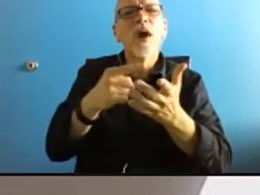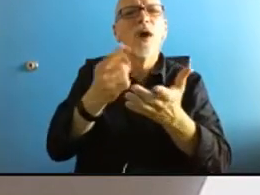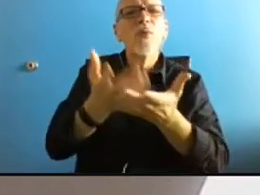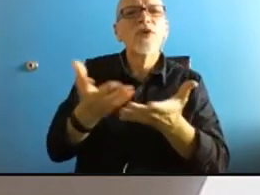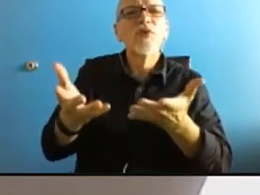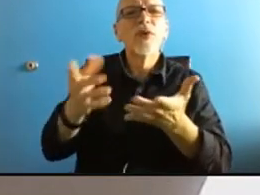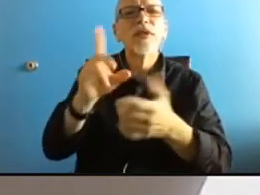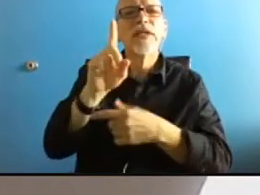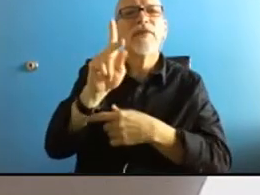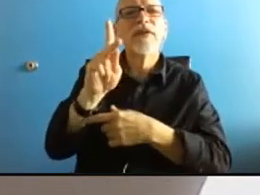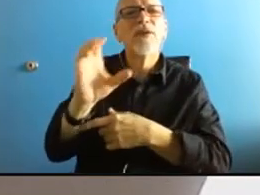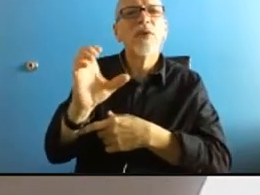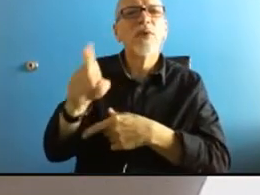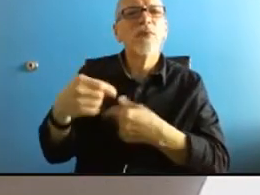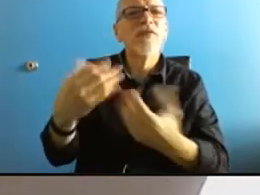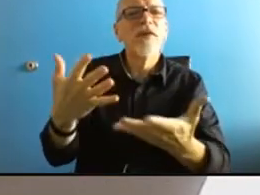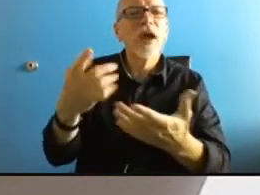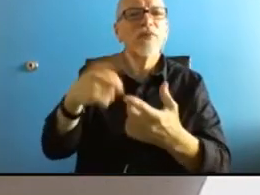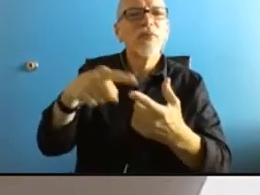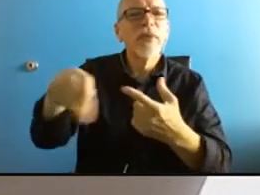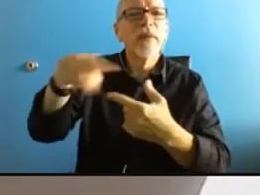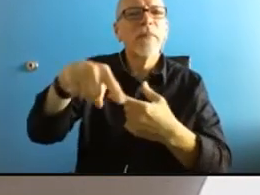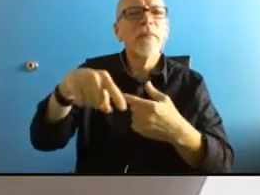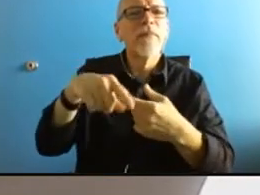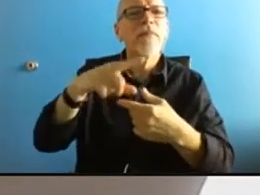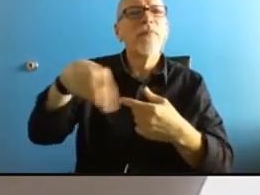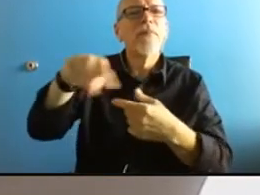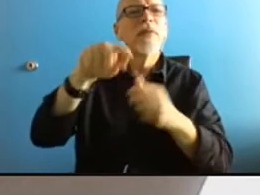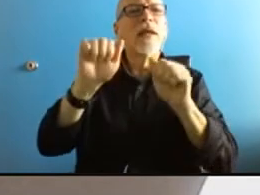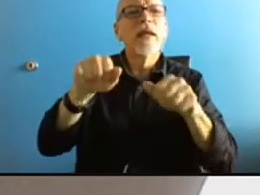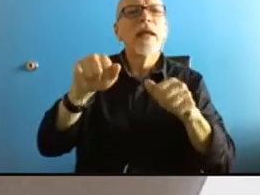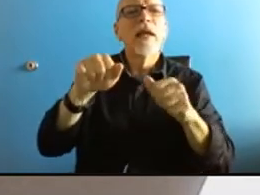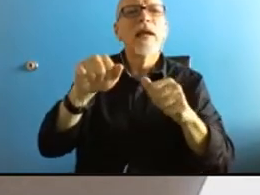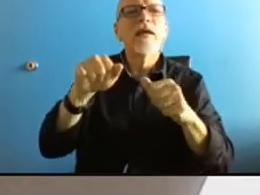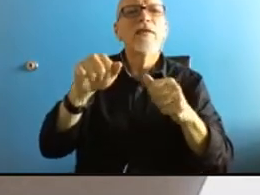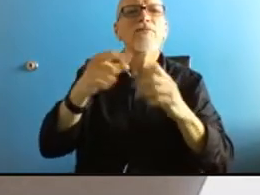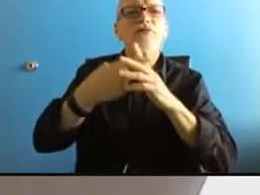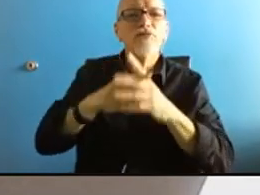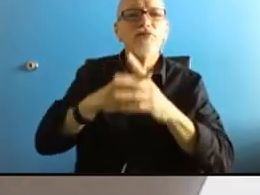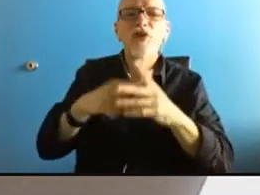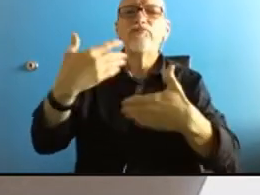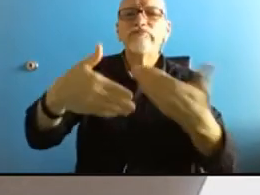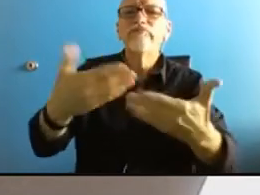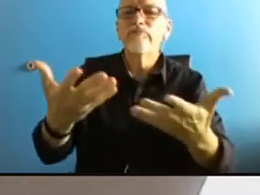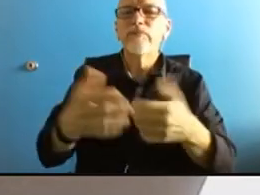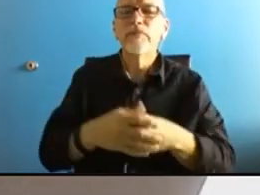Code provide them that they can get out there and begin? Well,